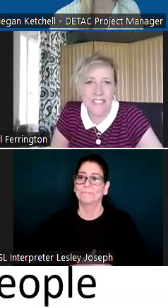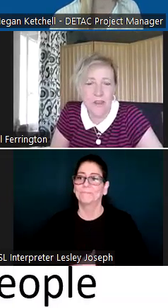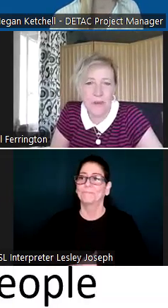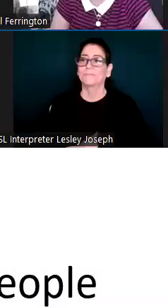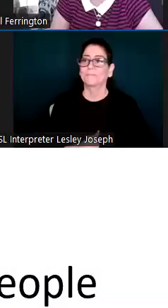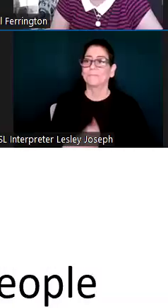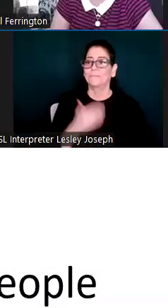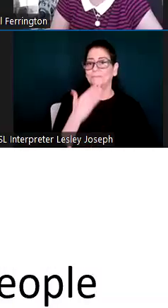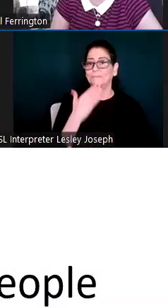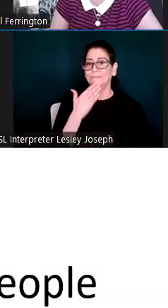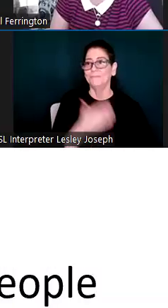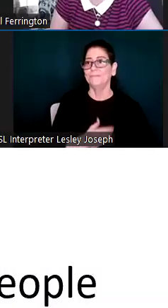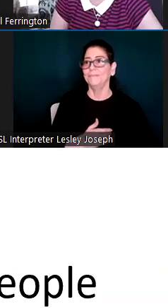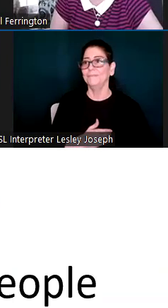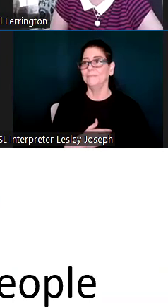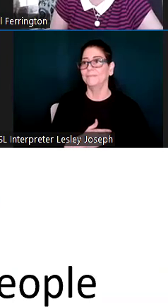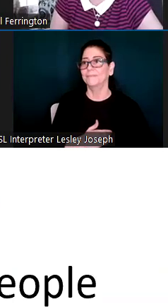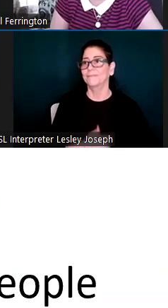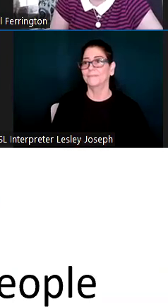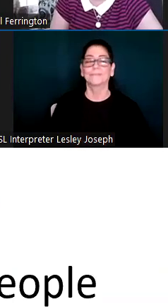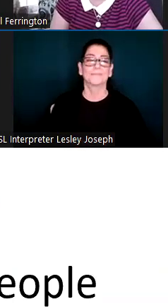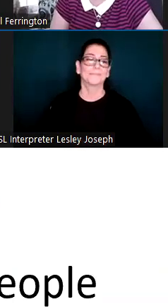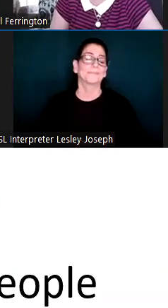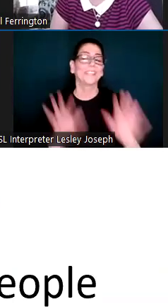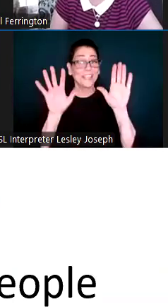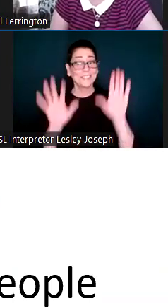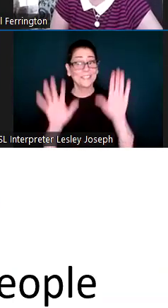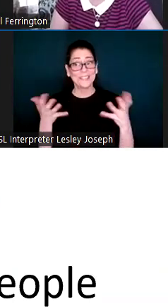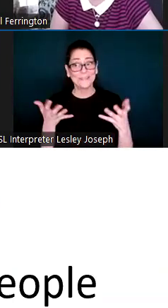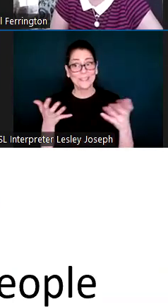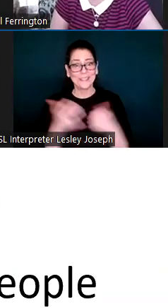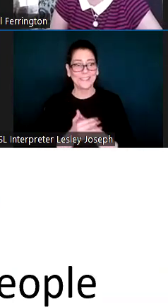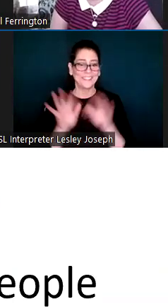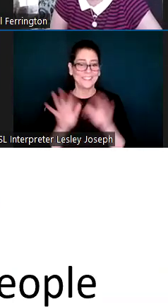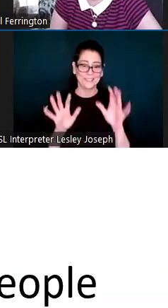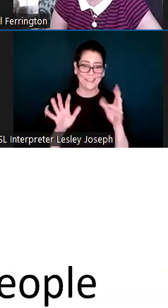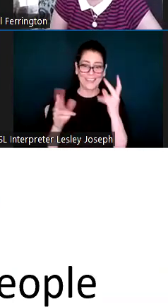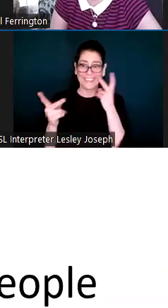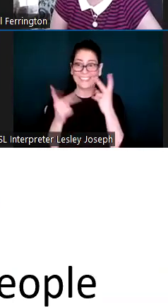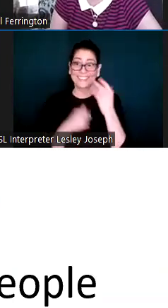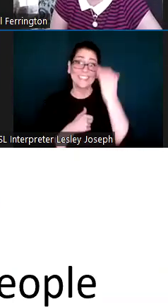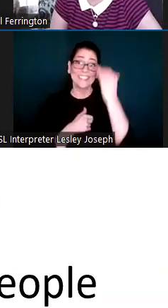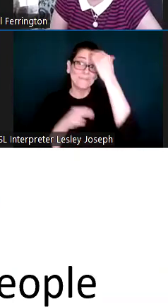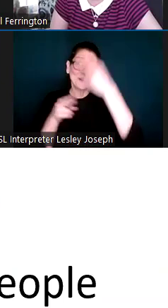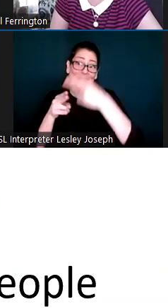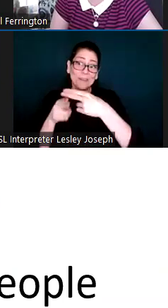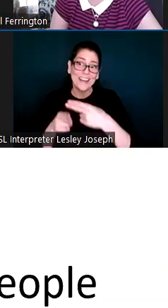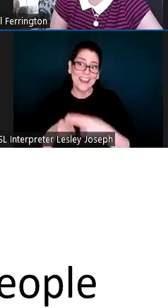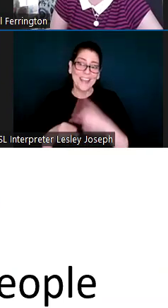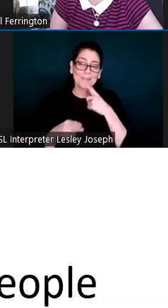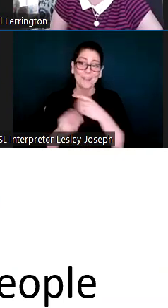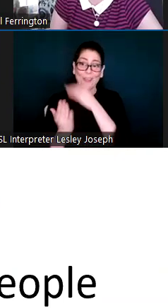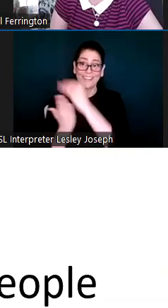Thanks so much, Megan. It is great to be here. It's great to see familiar names in the participant